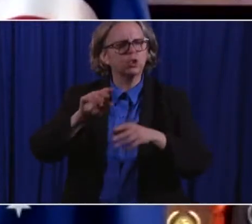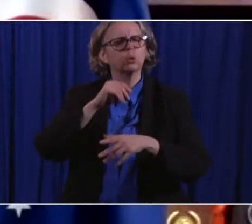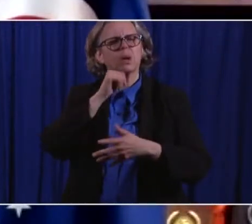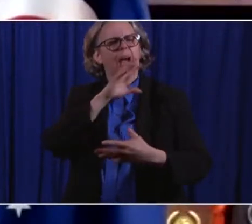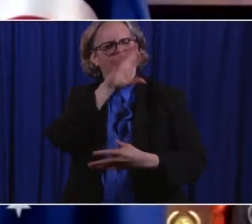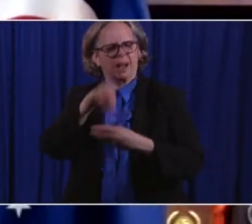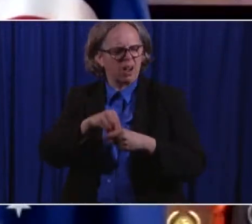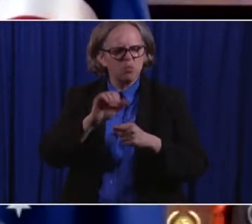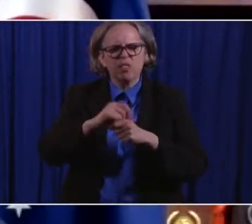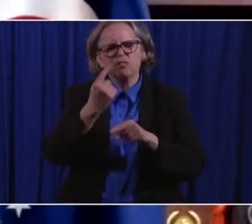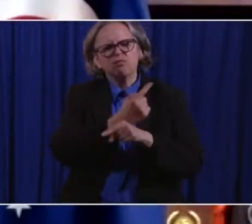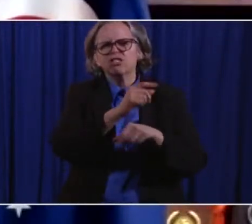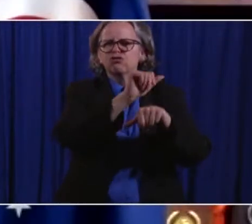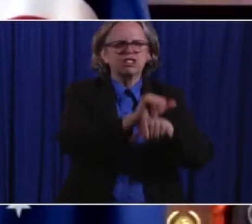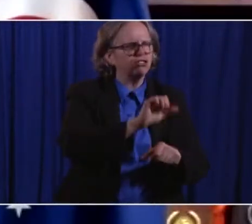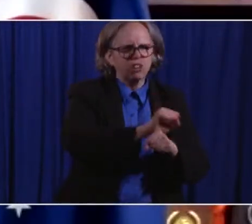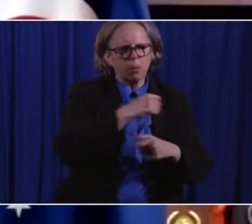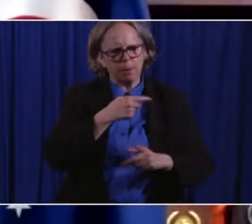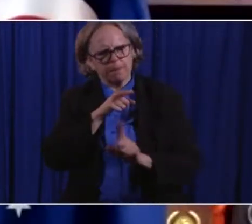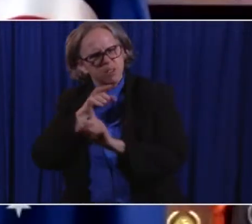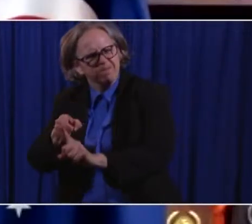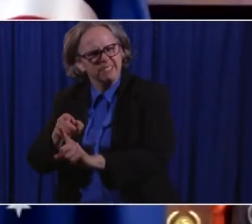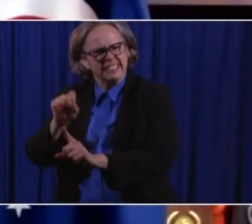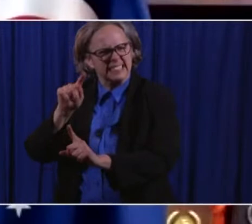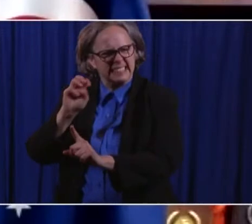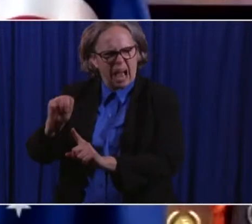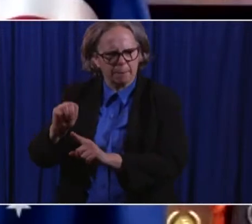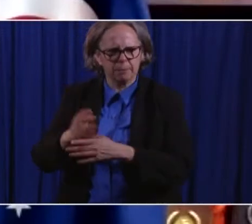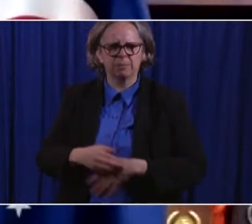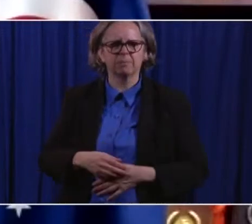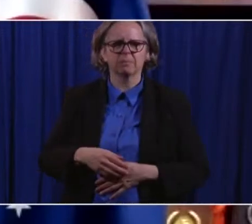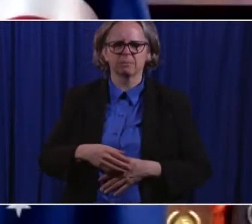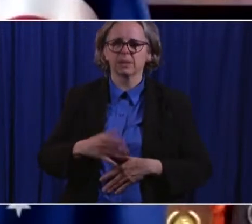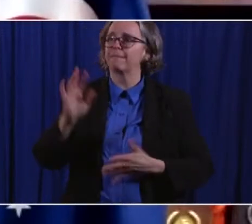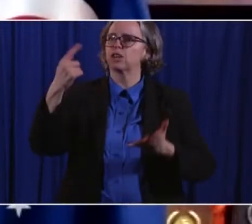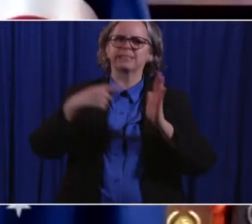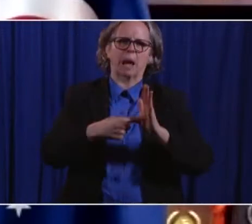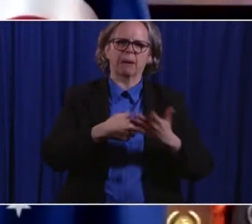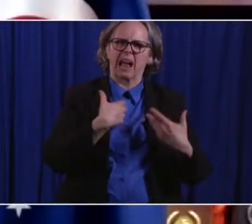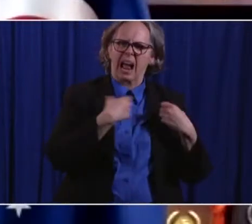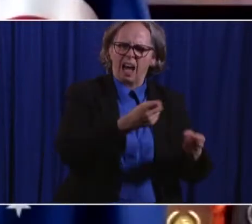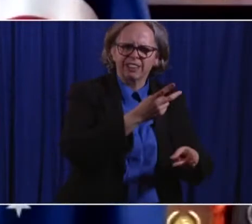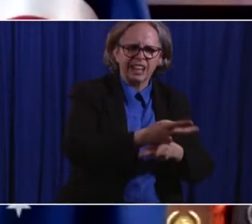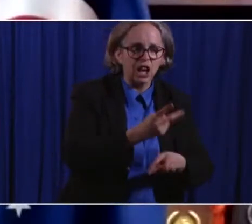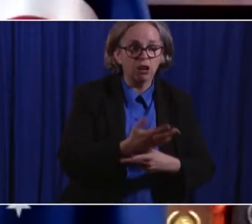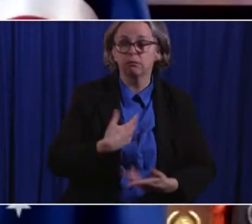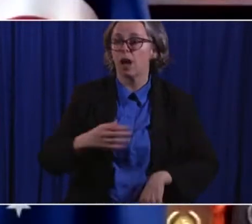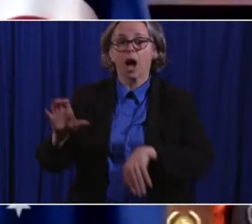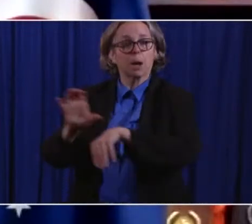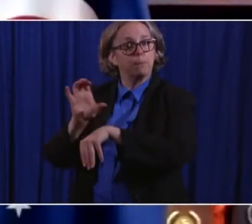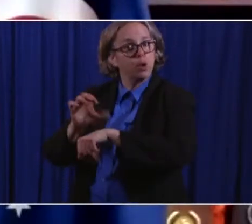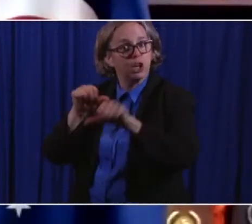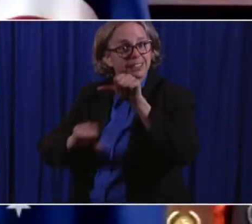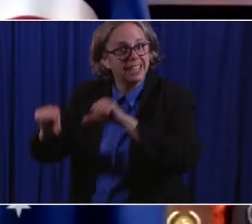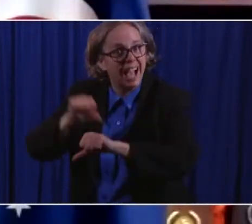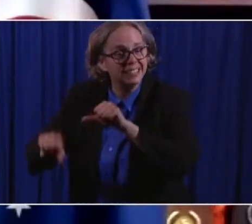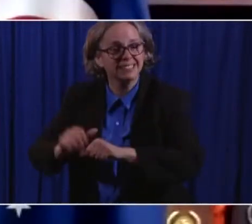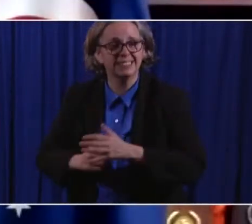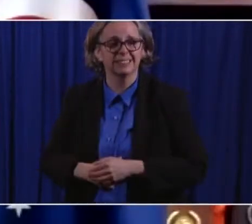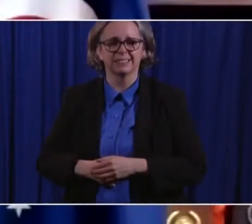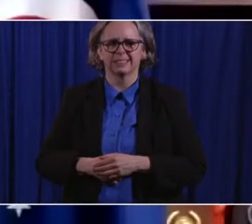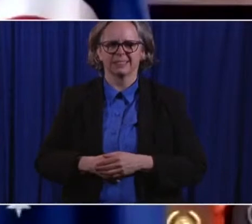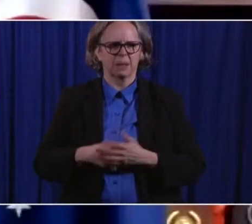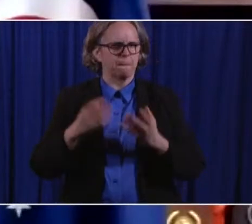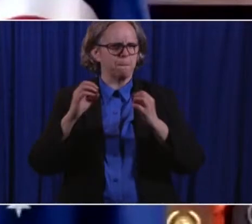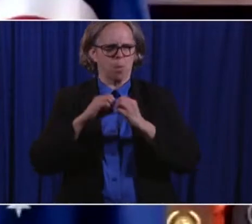particularly in healthcare and computer science, we need to bring more students into the fold that